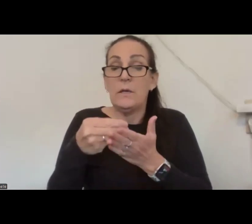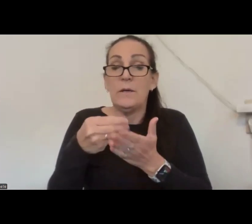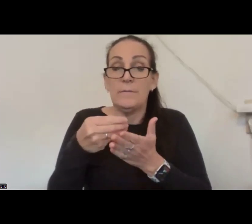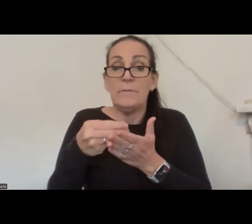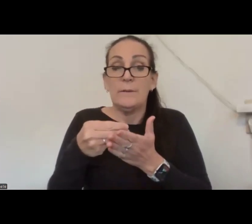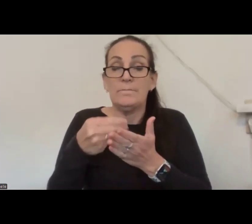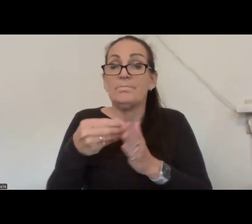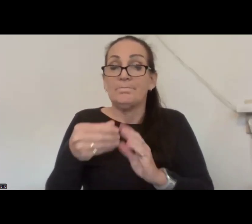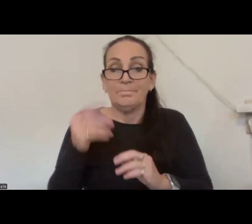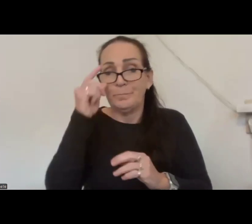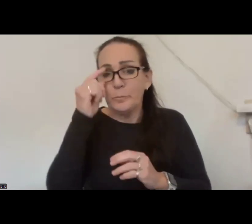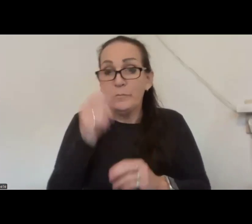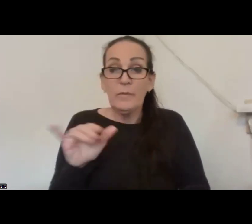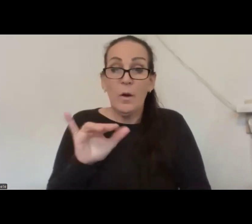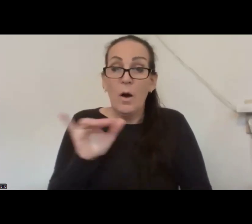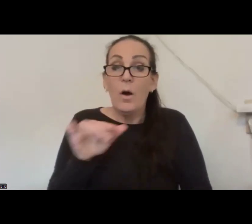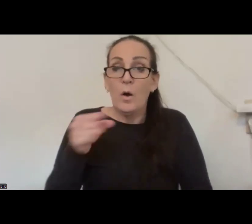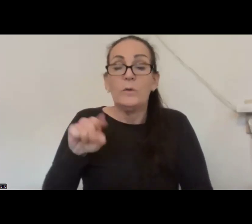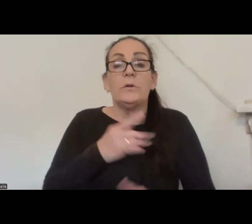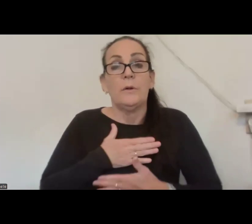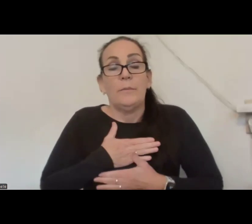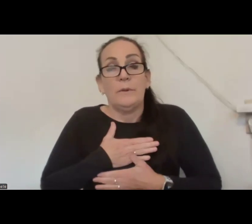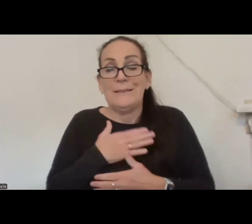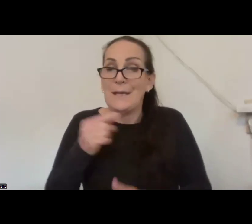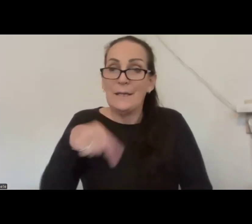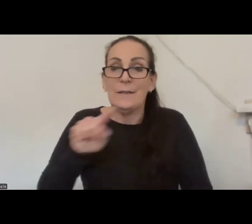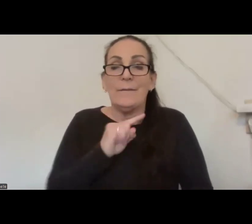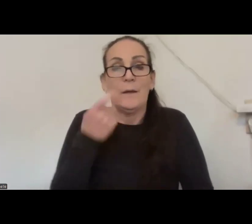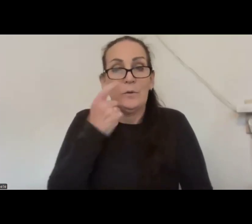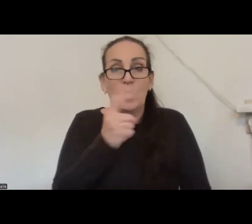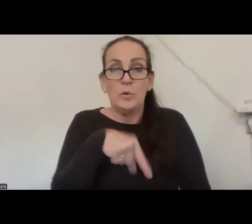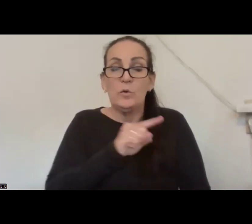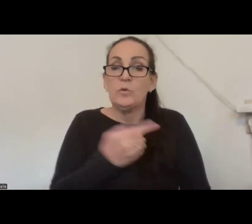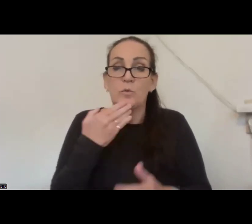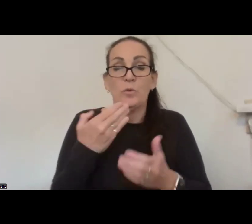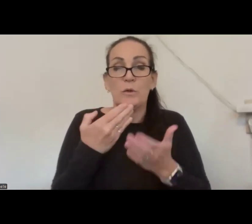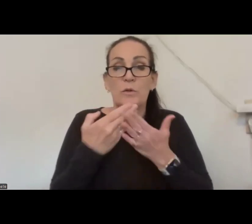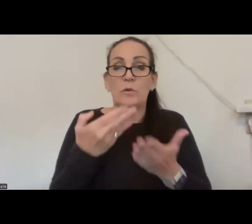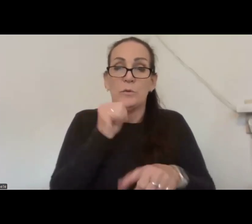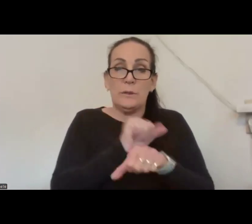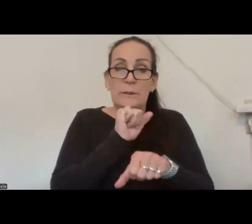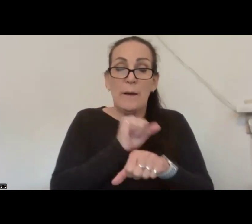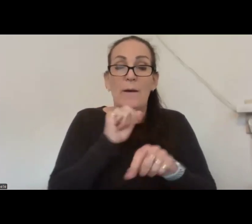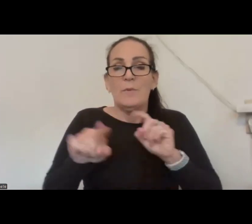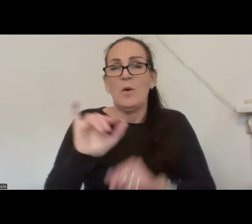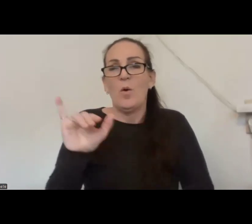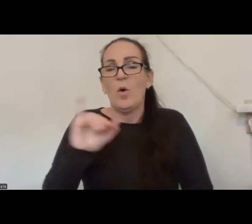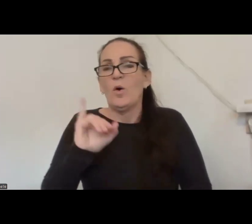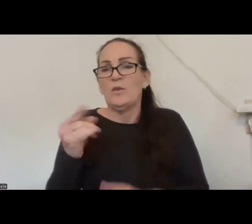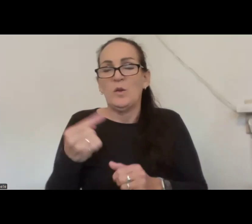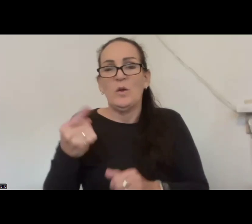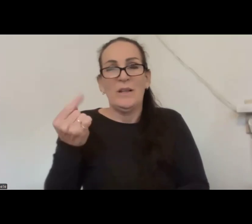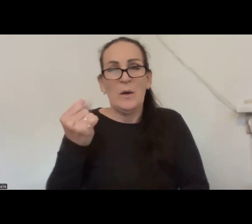our caregiver work in California, but we also got dinged because we haven't updated our intrastate funding formula in over